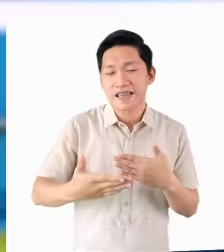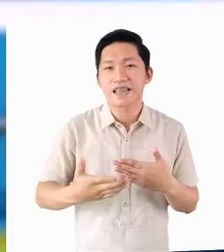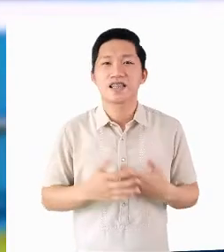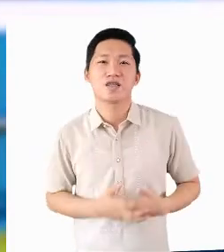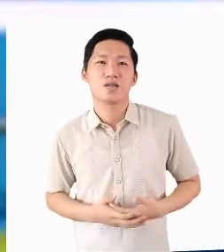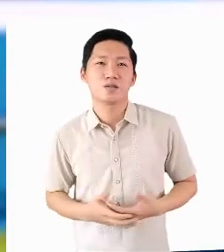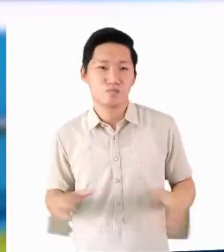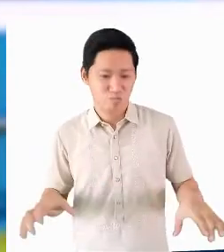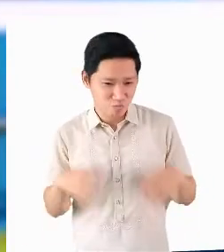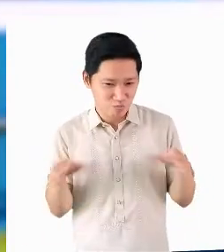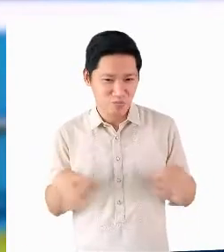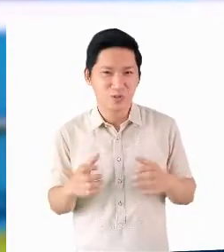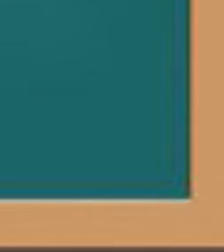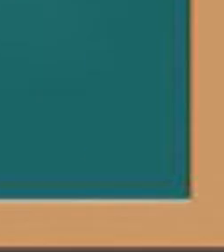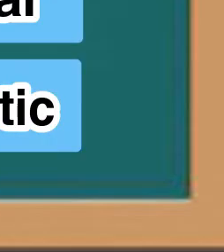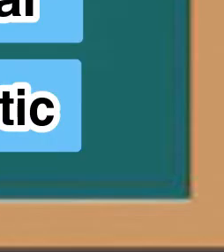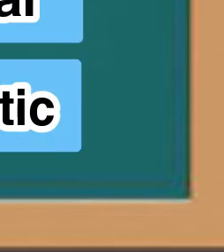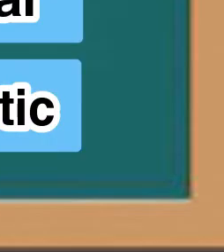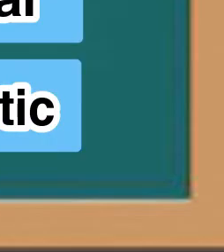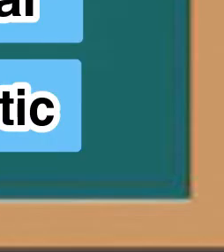activity.